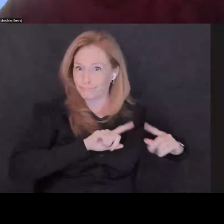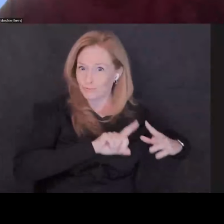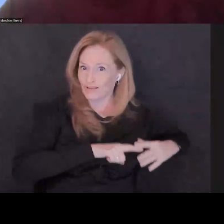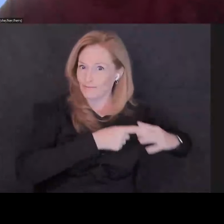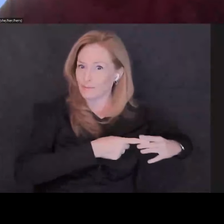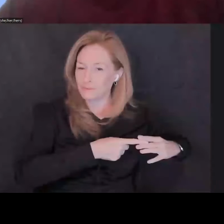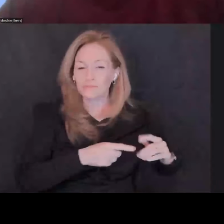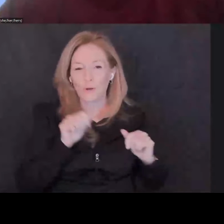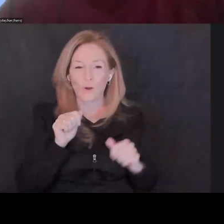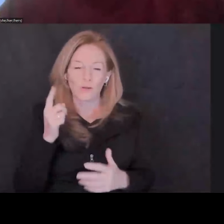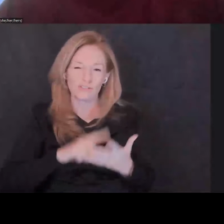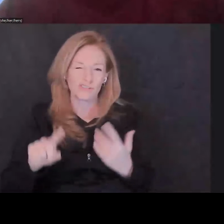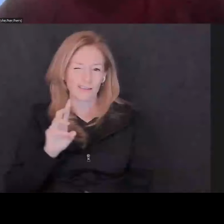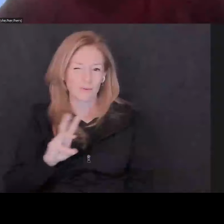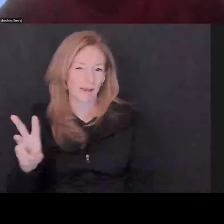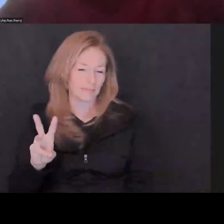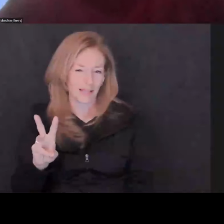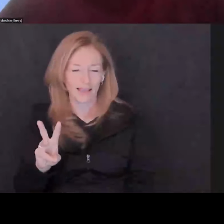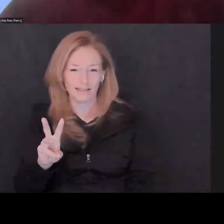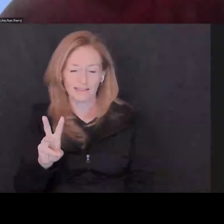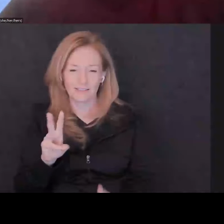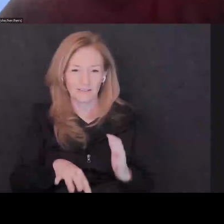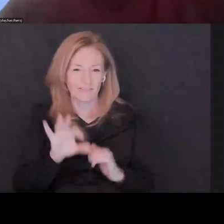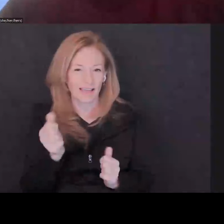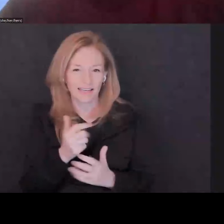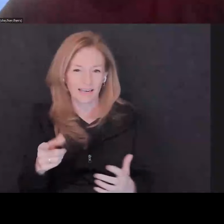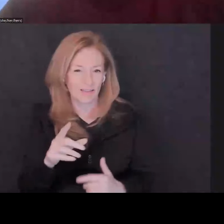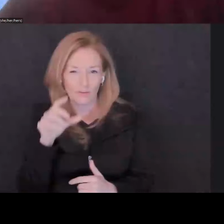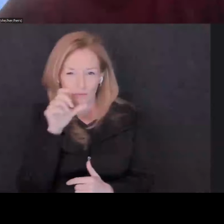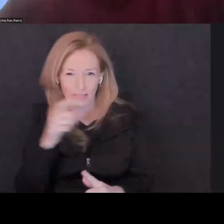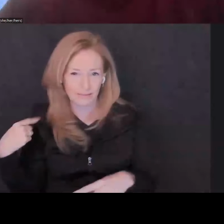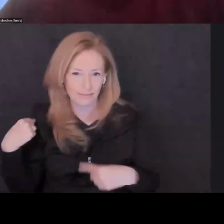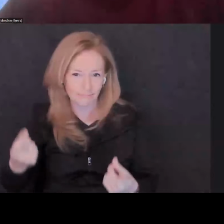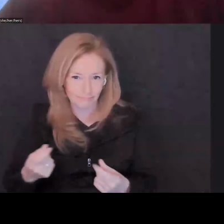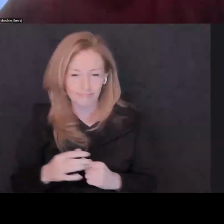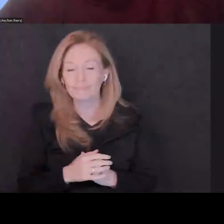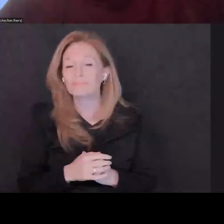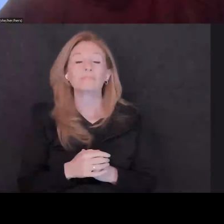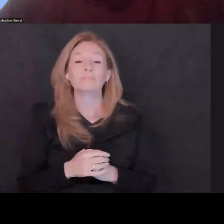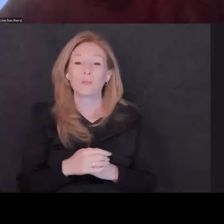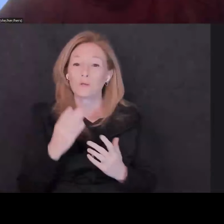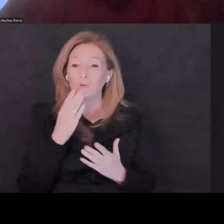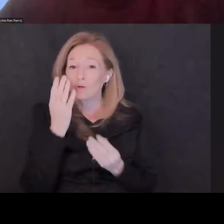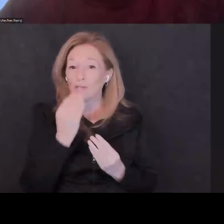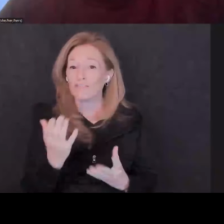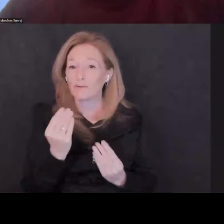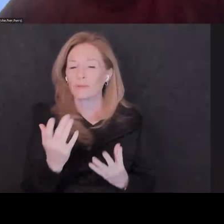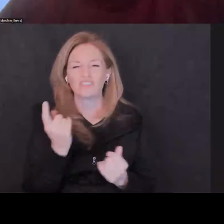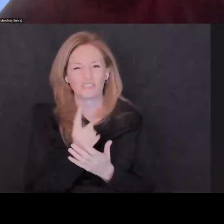so you can catch up on anything you may have missed. Lots of good presentations every week.